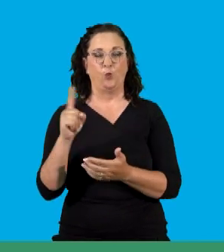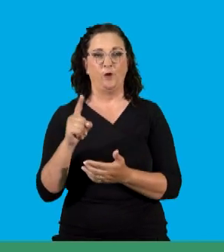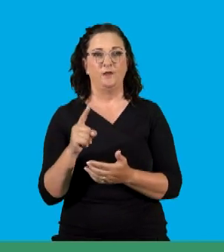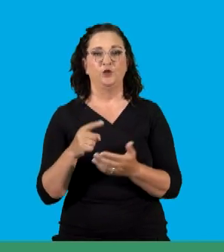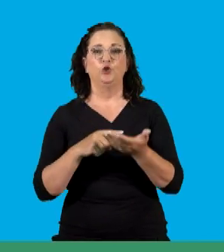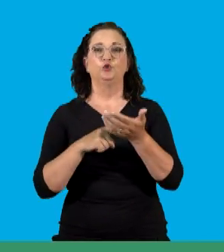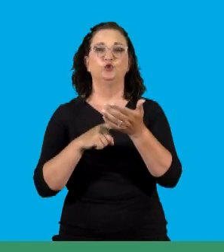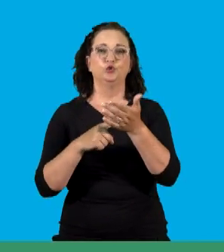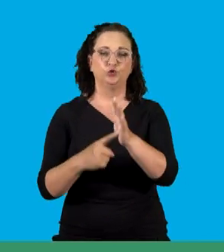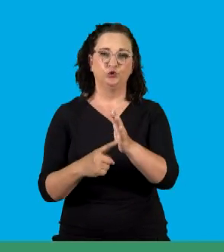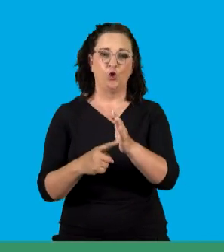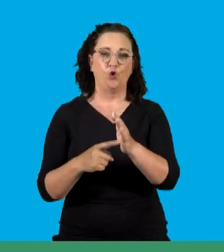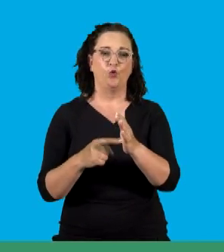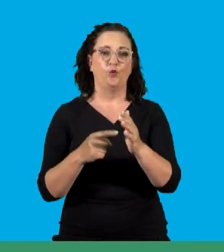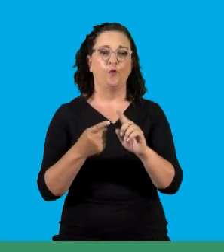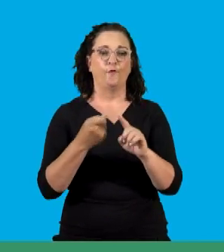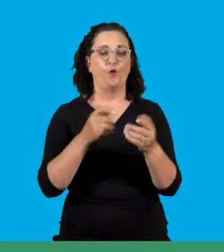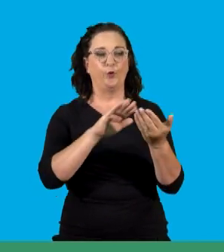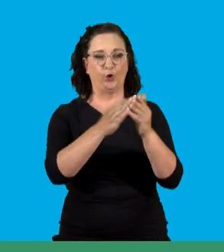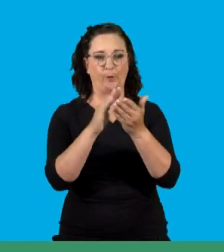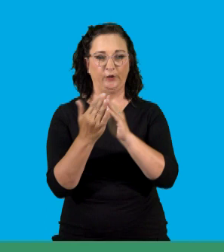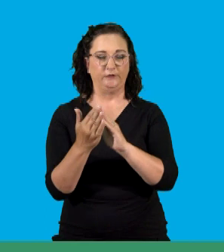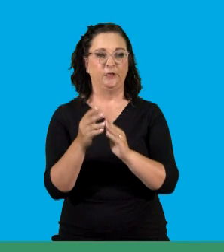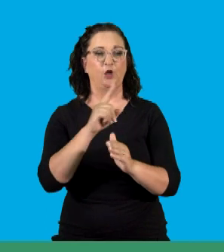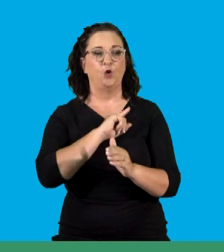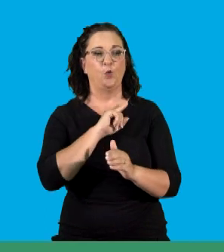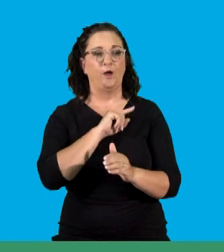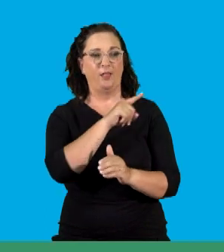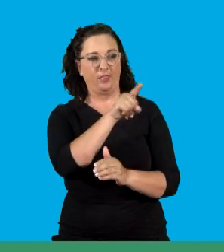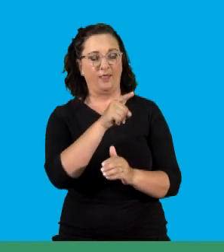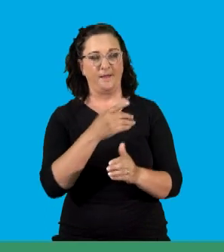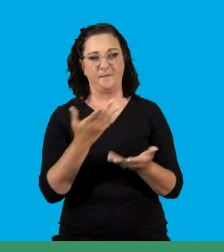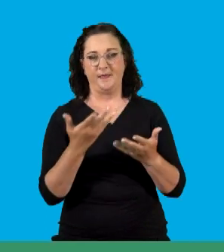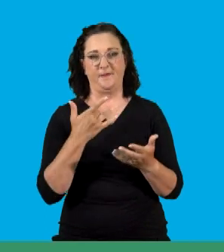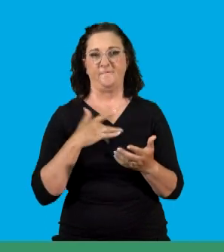disturbances reflect frustration on the part of the community who may not